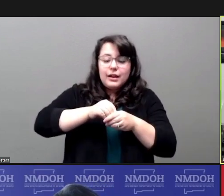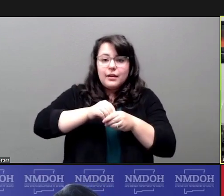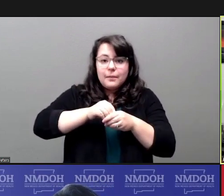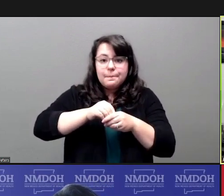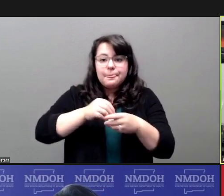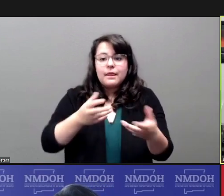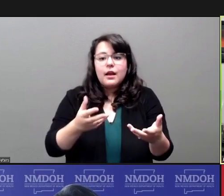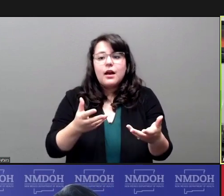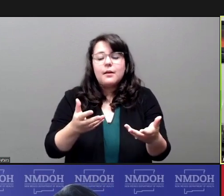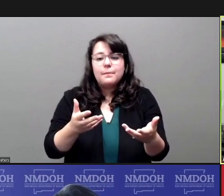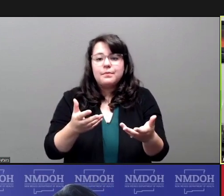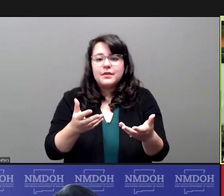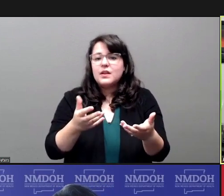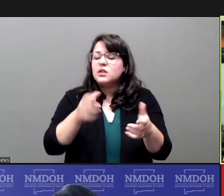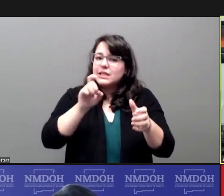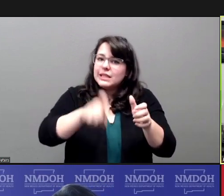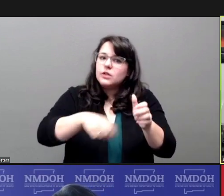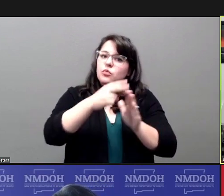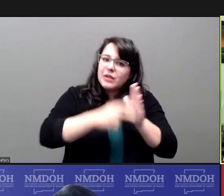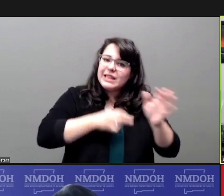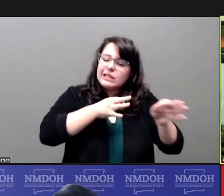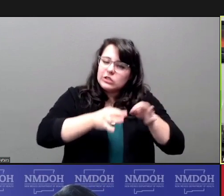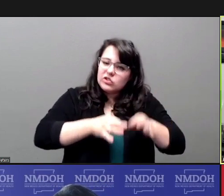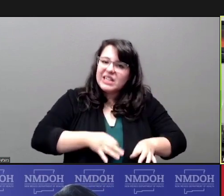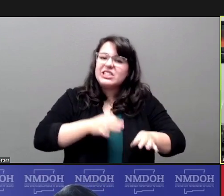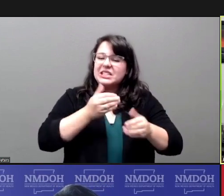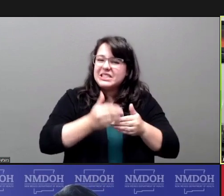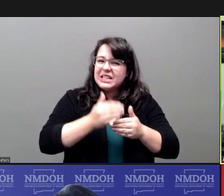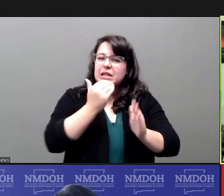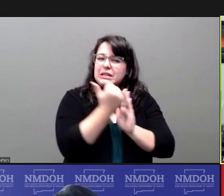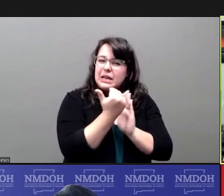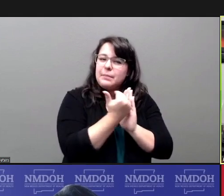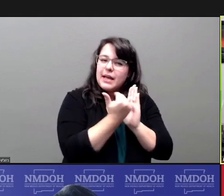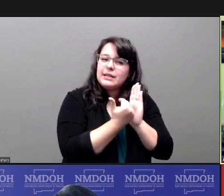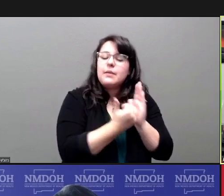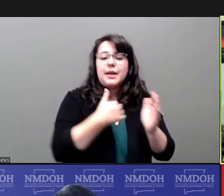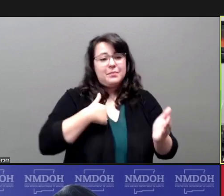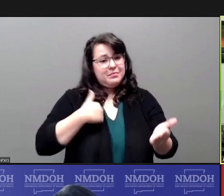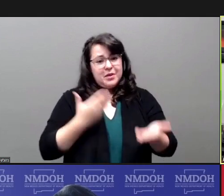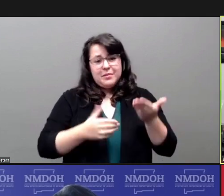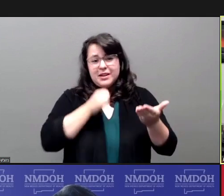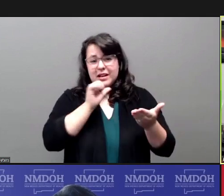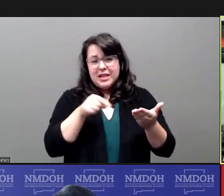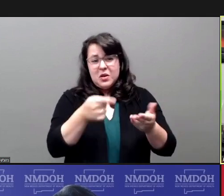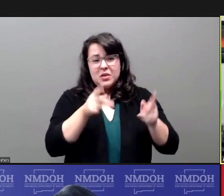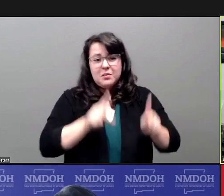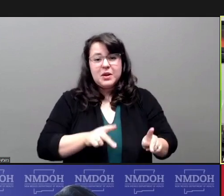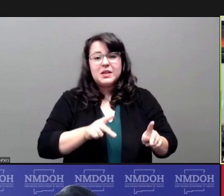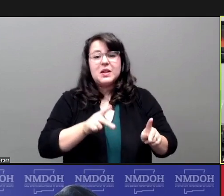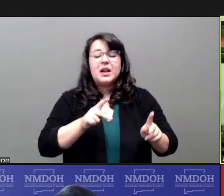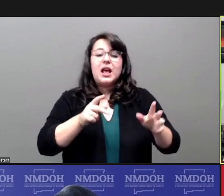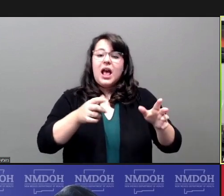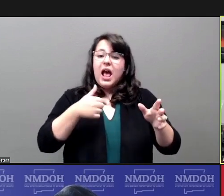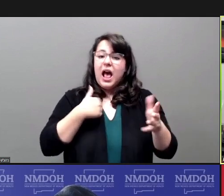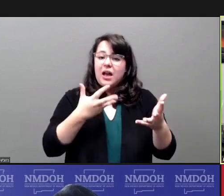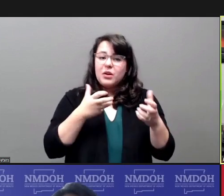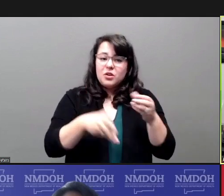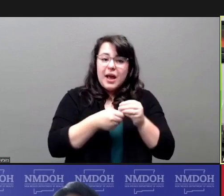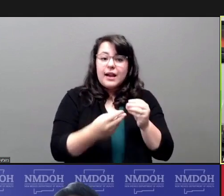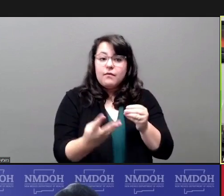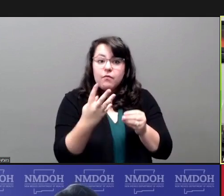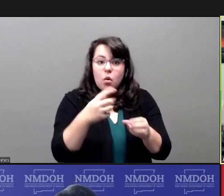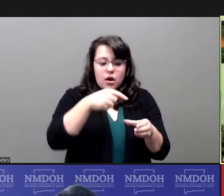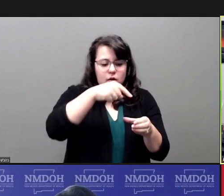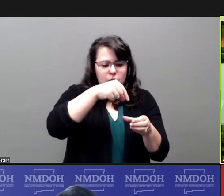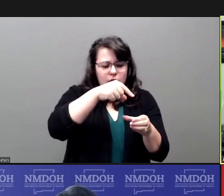you know, it just step by step. I know I'm probably not the only person who just can't resist putting 4 drops in that little well